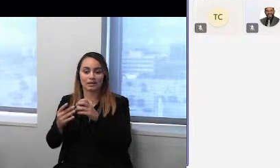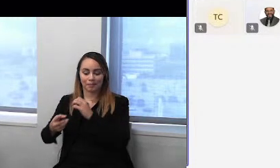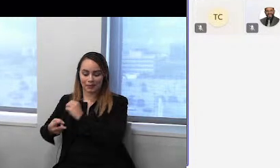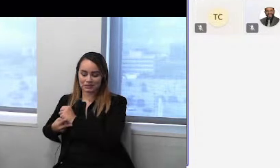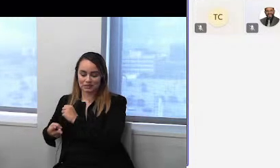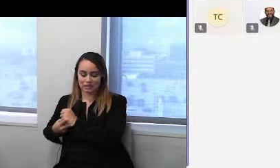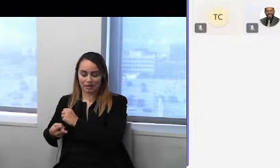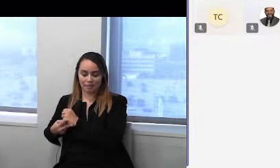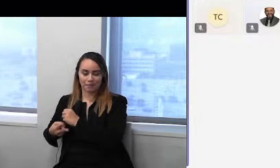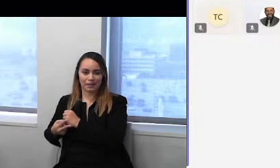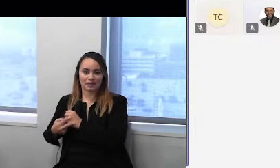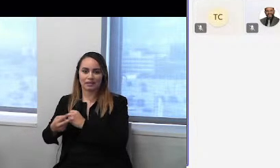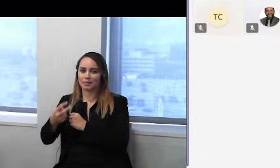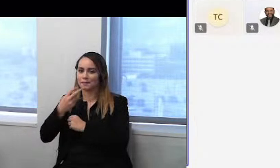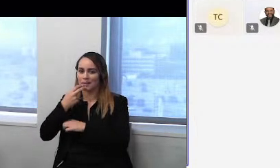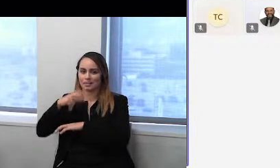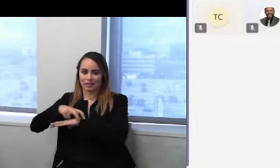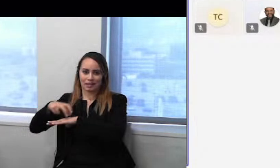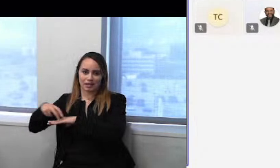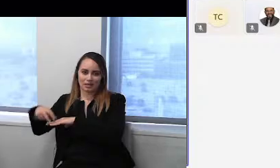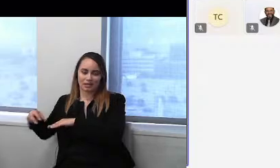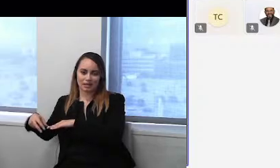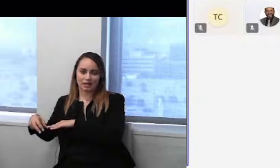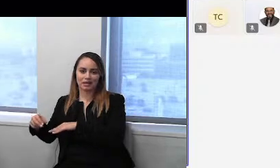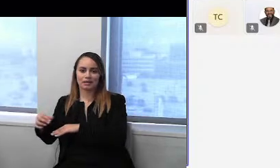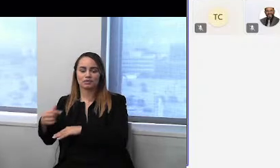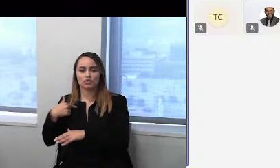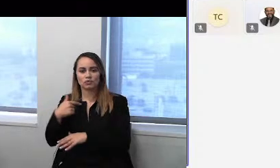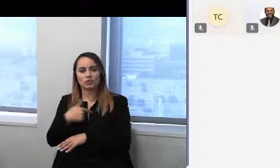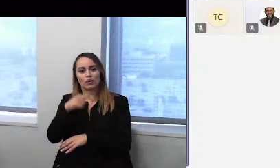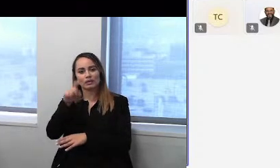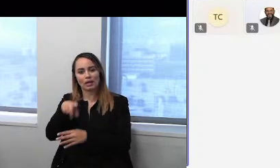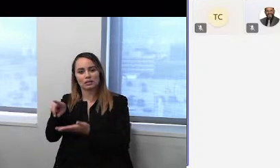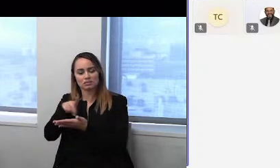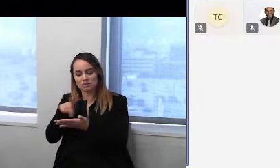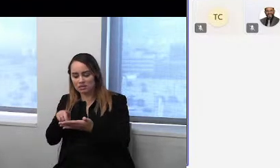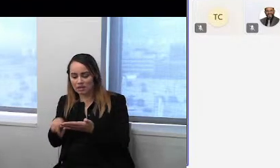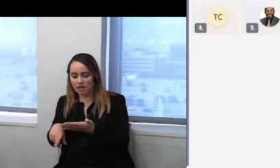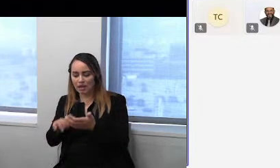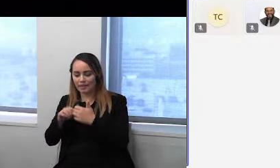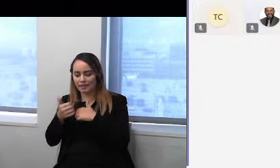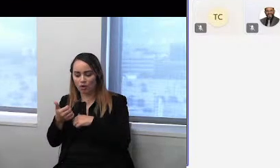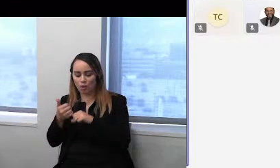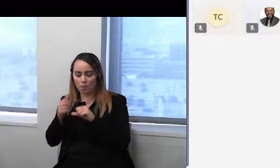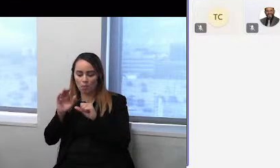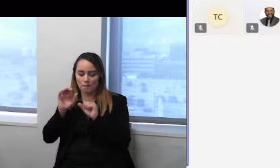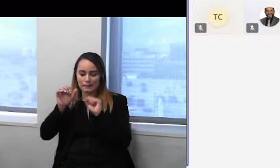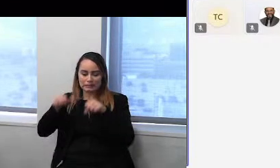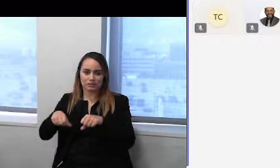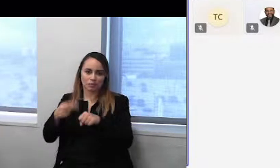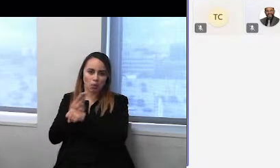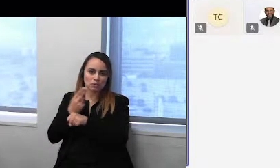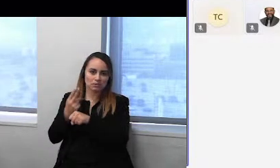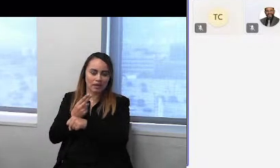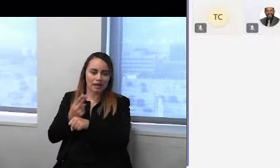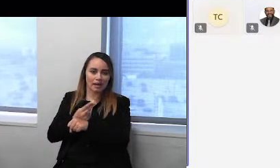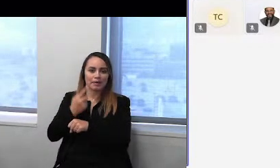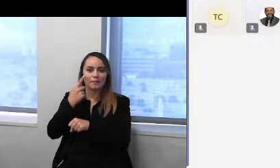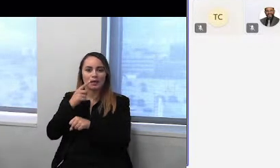work. Right? You have to design. We have to define how you're going to use it to actually build